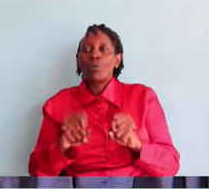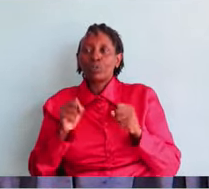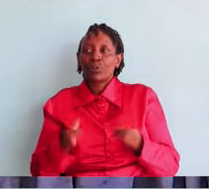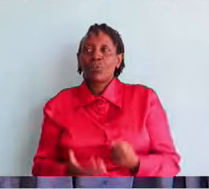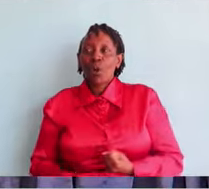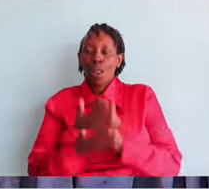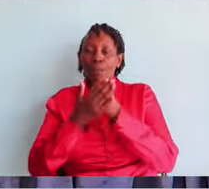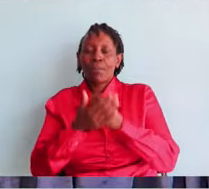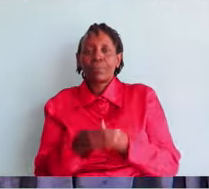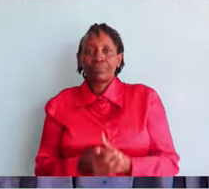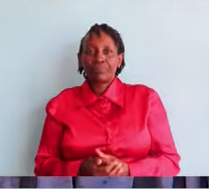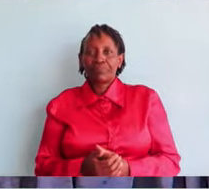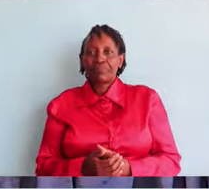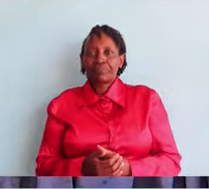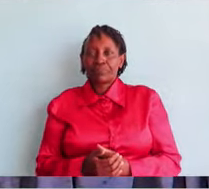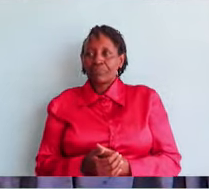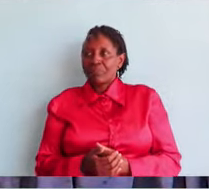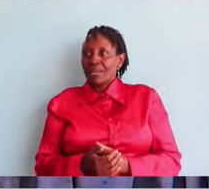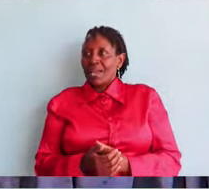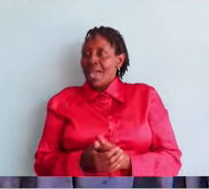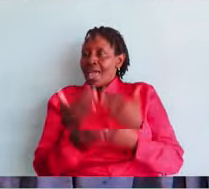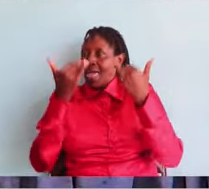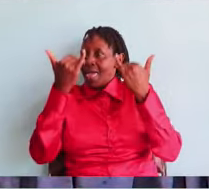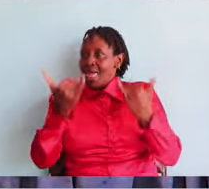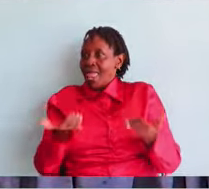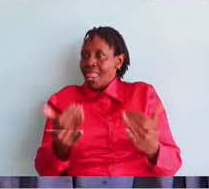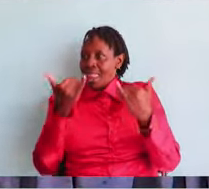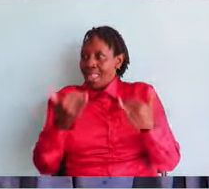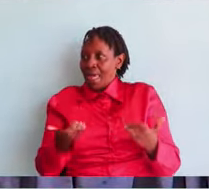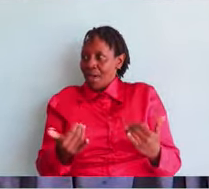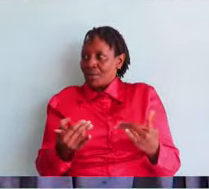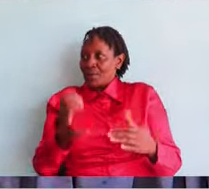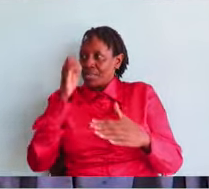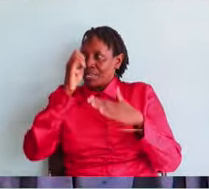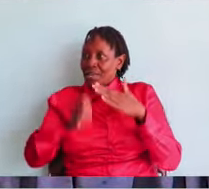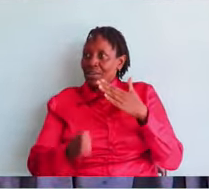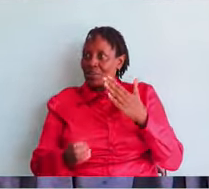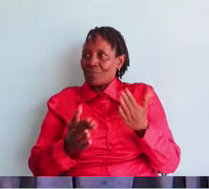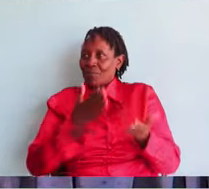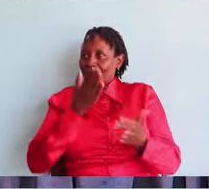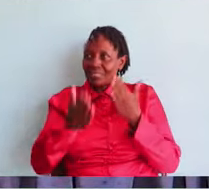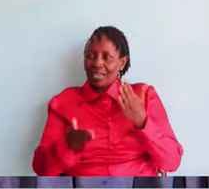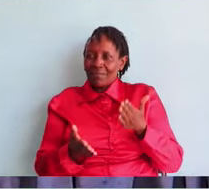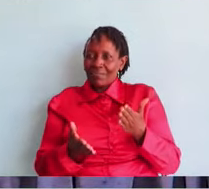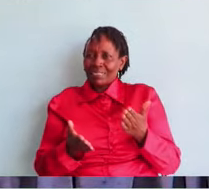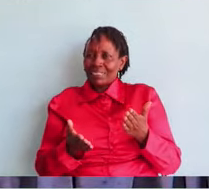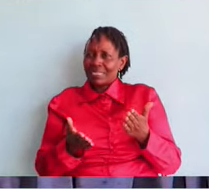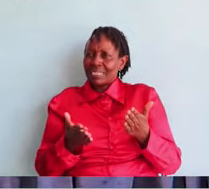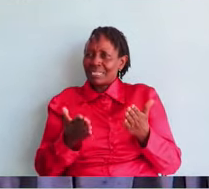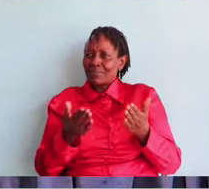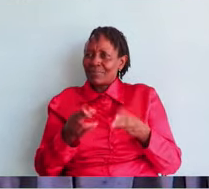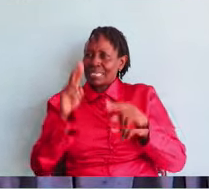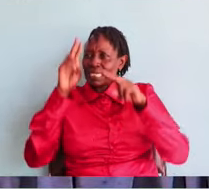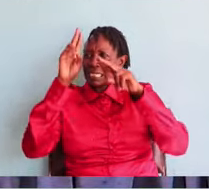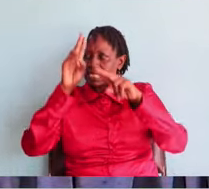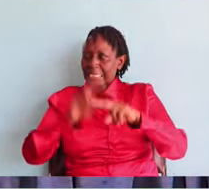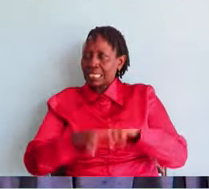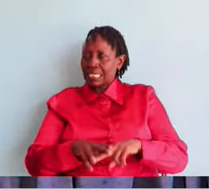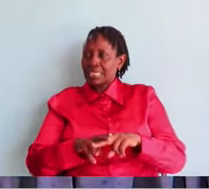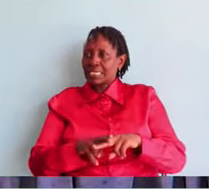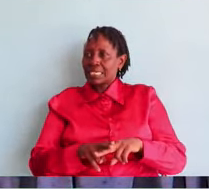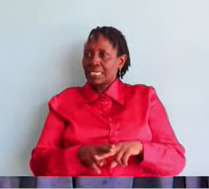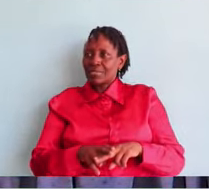them. We have come to the climax of our services, where we get to sit under the instructions of God's word,